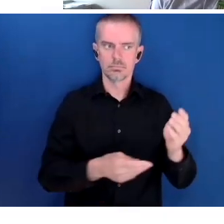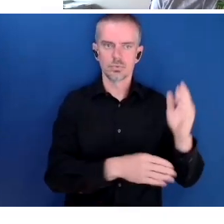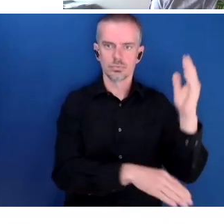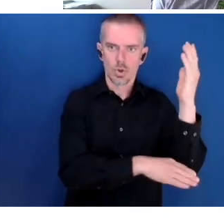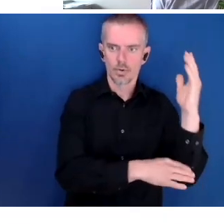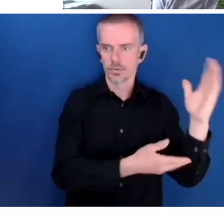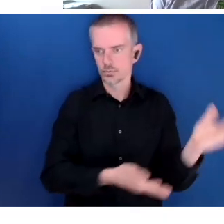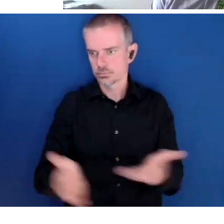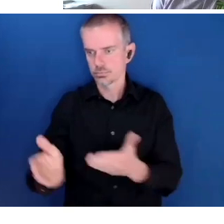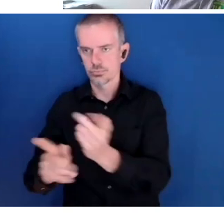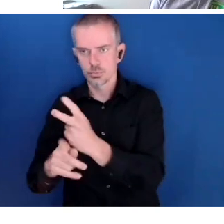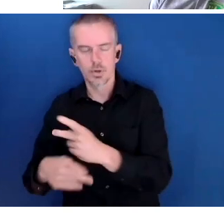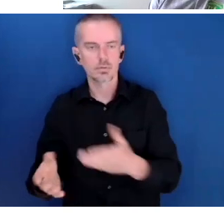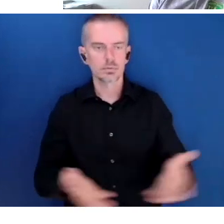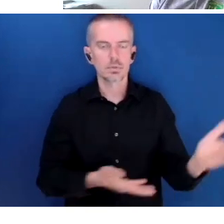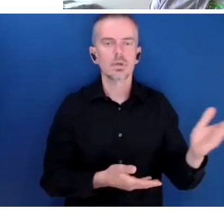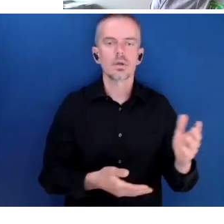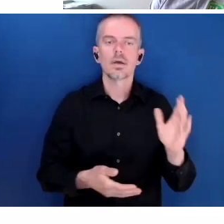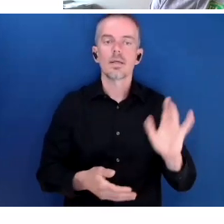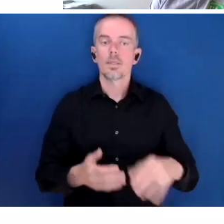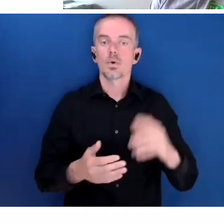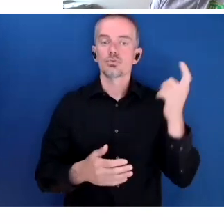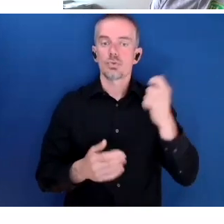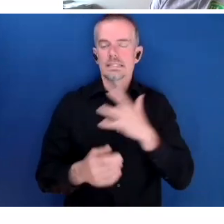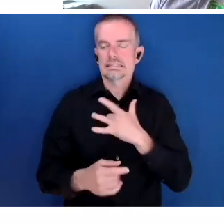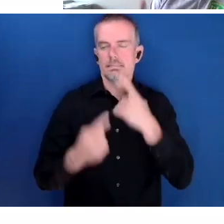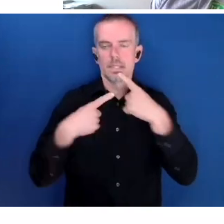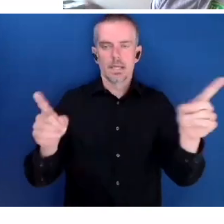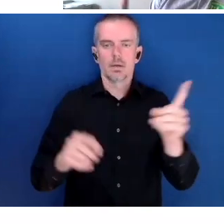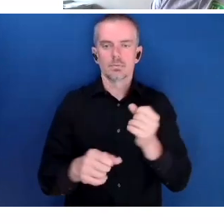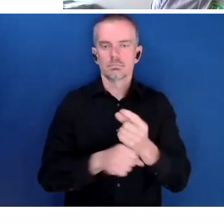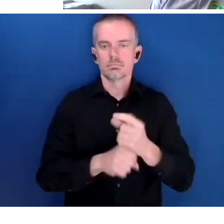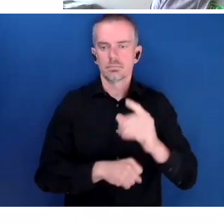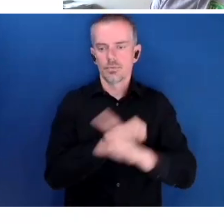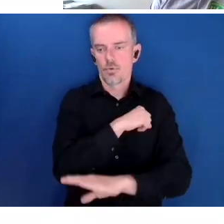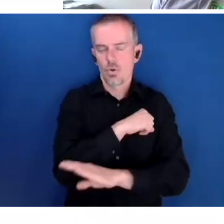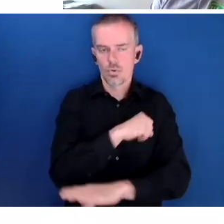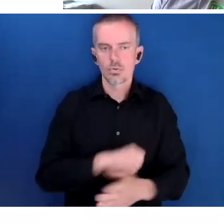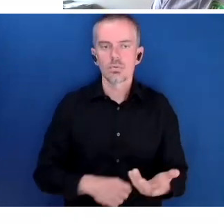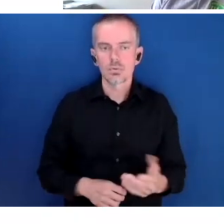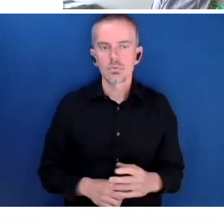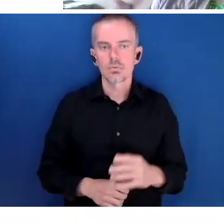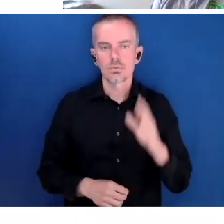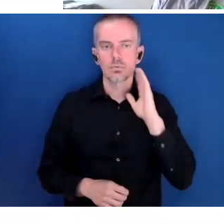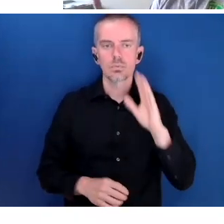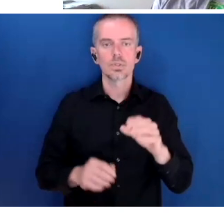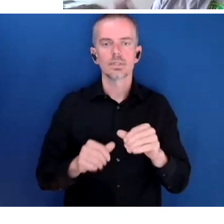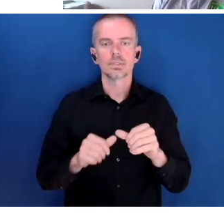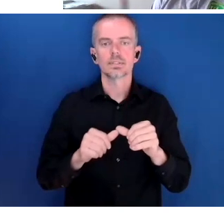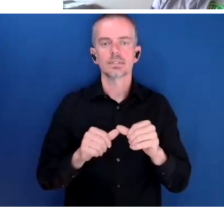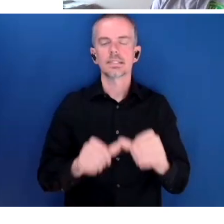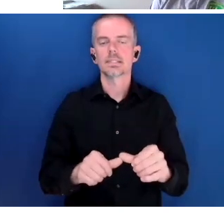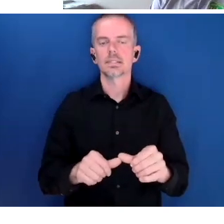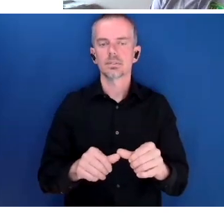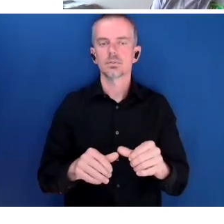get announced every fall, and we will continue to do the enhanced